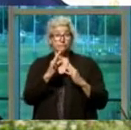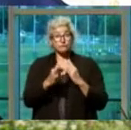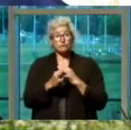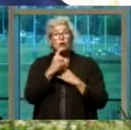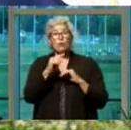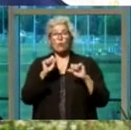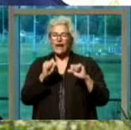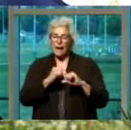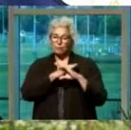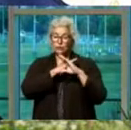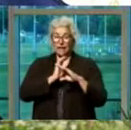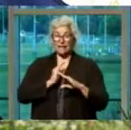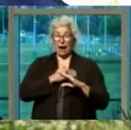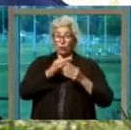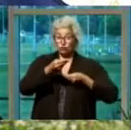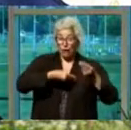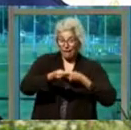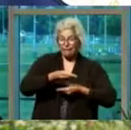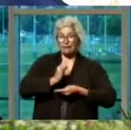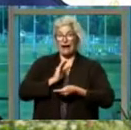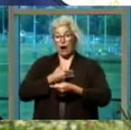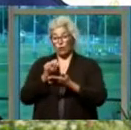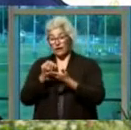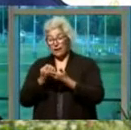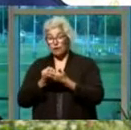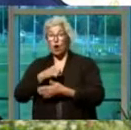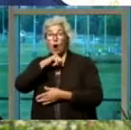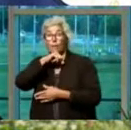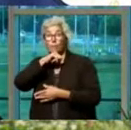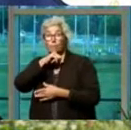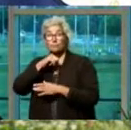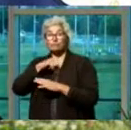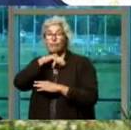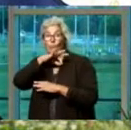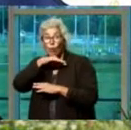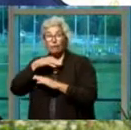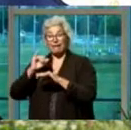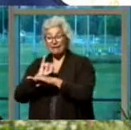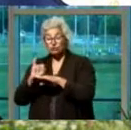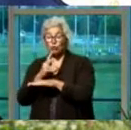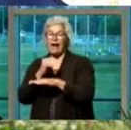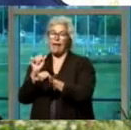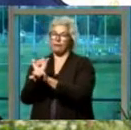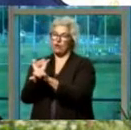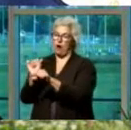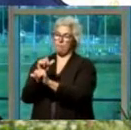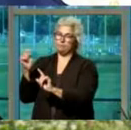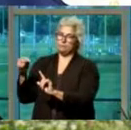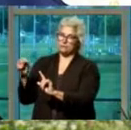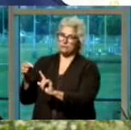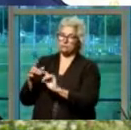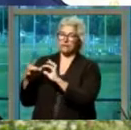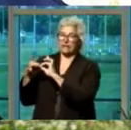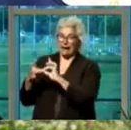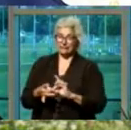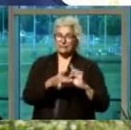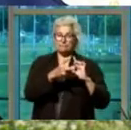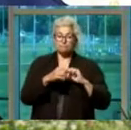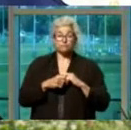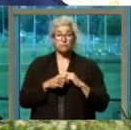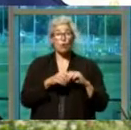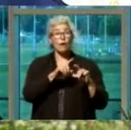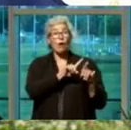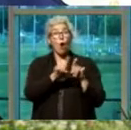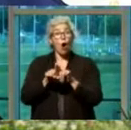to protect our trade, our economy, our pork industry, and the jobs connected to it. We'll also tap the